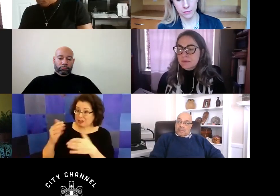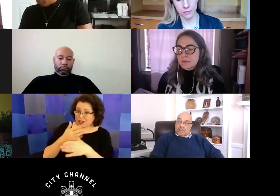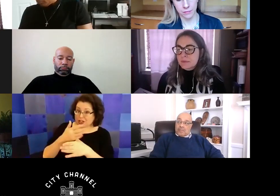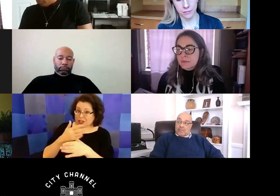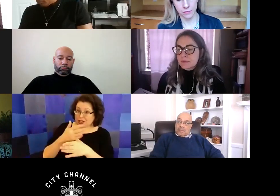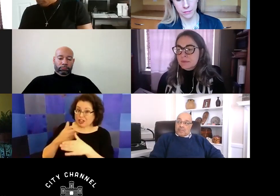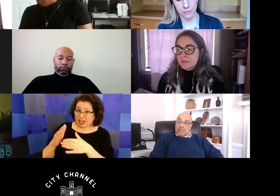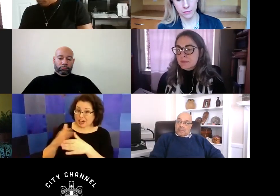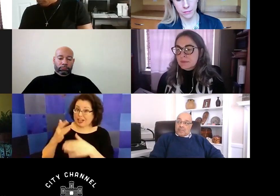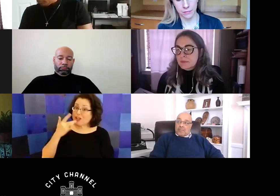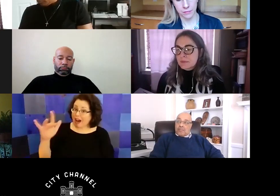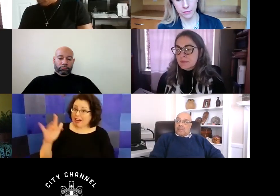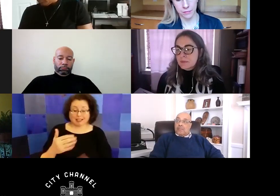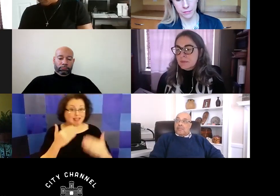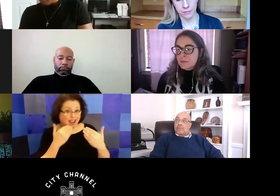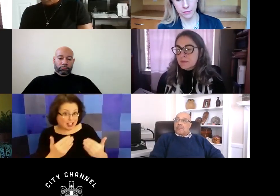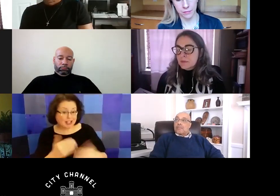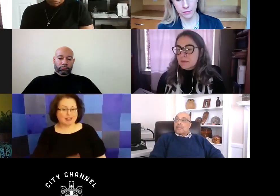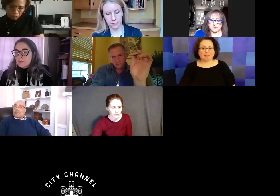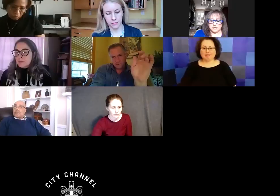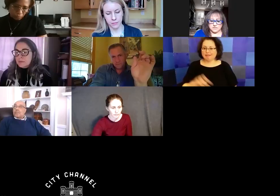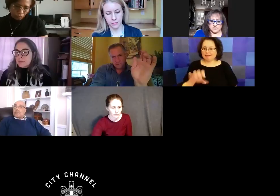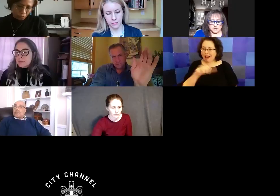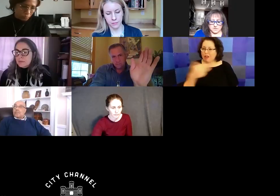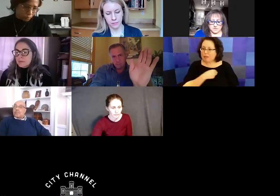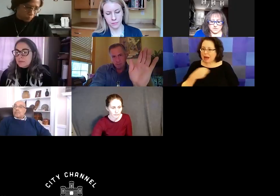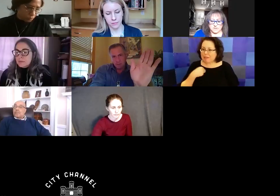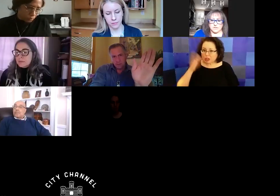Thank you. The other members.